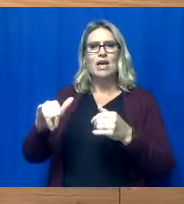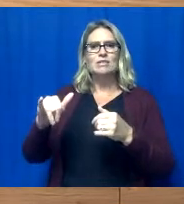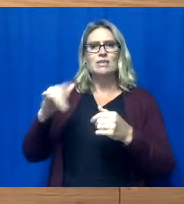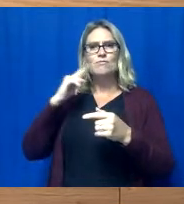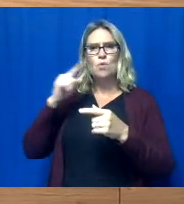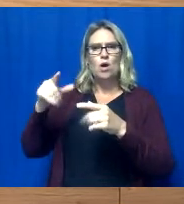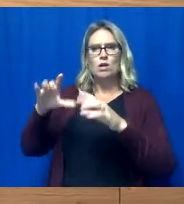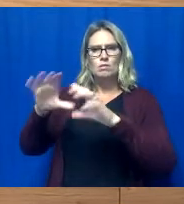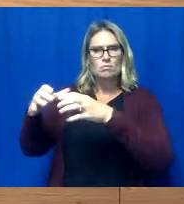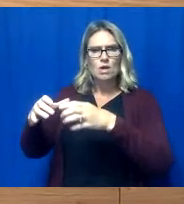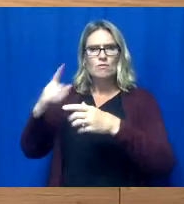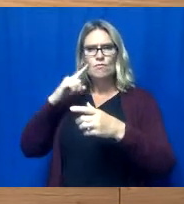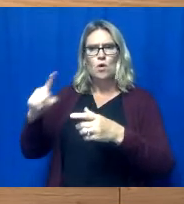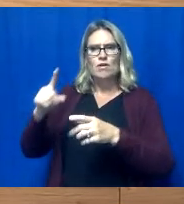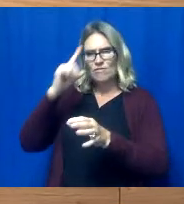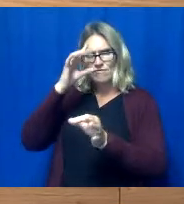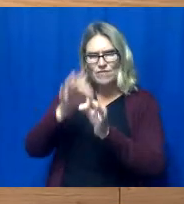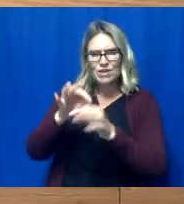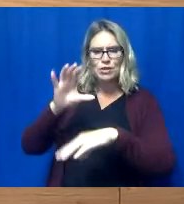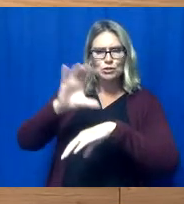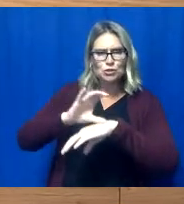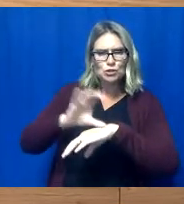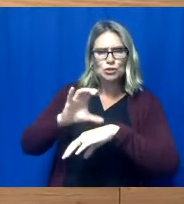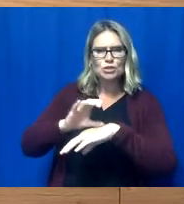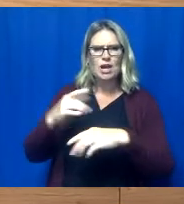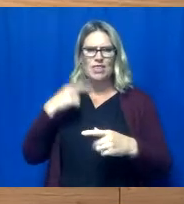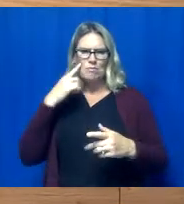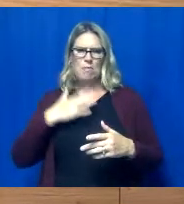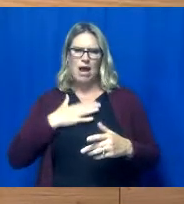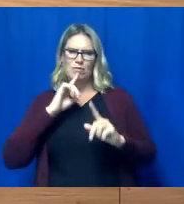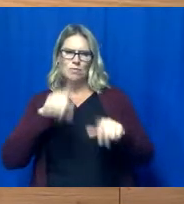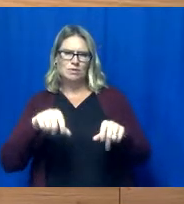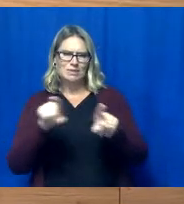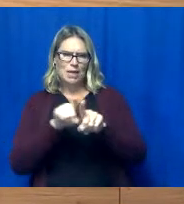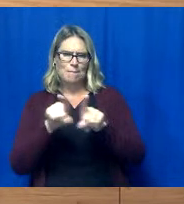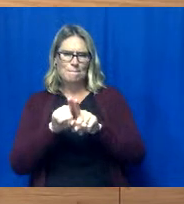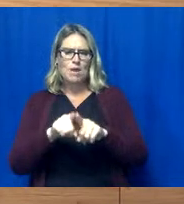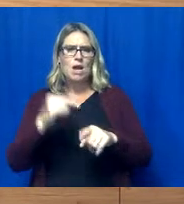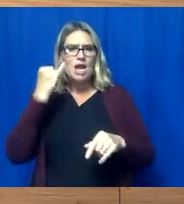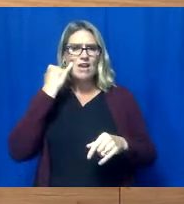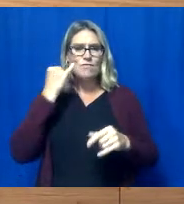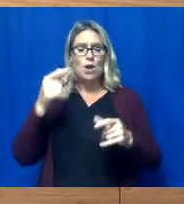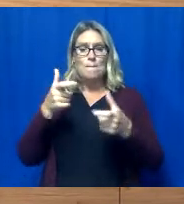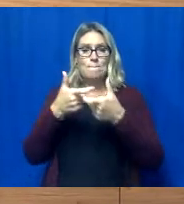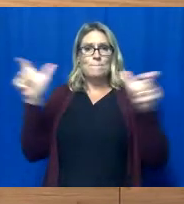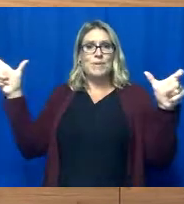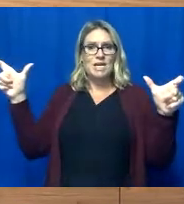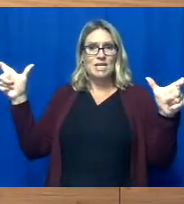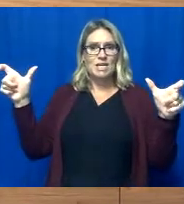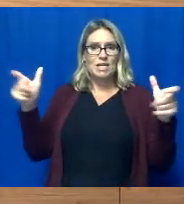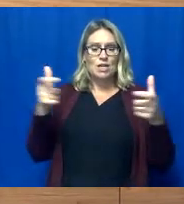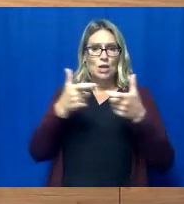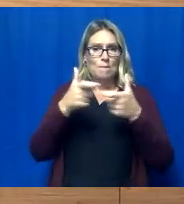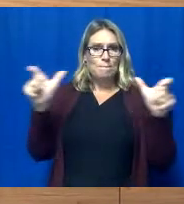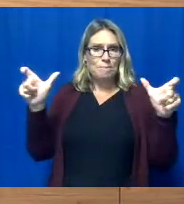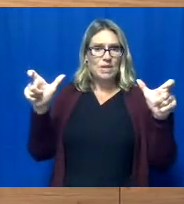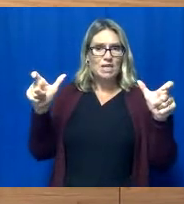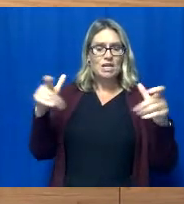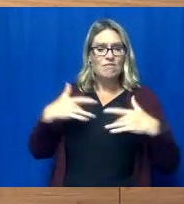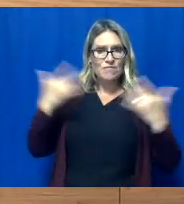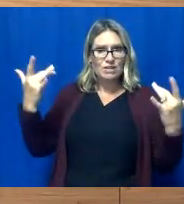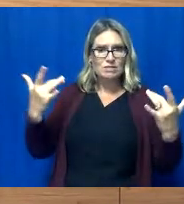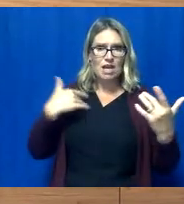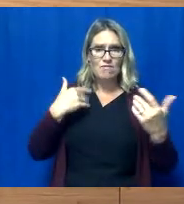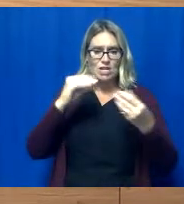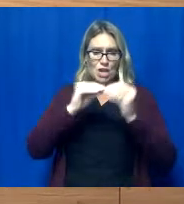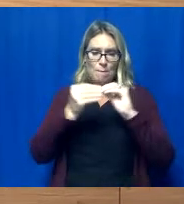I was wondering, and it's a little further to what Tim had asked, if crowd sizes at bigger events are facing any kind of limitations.